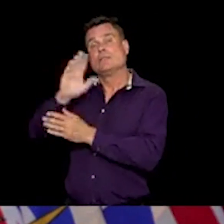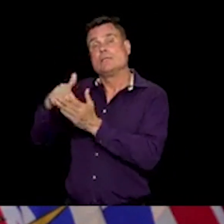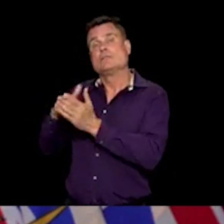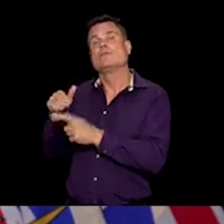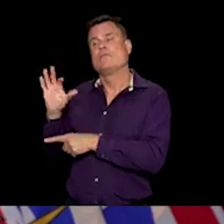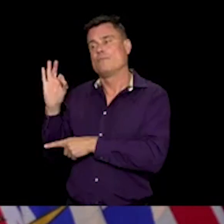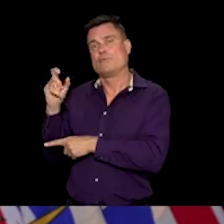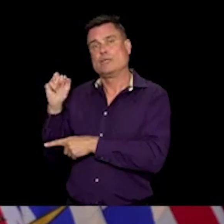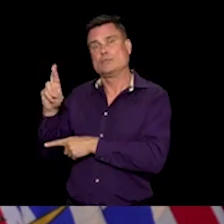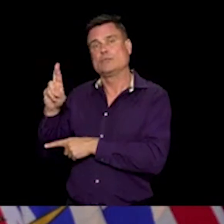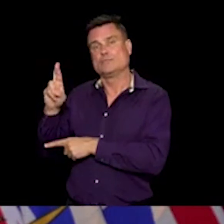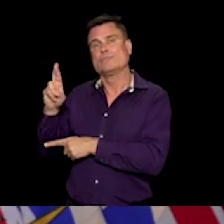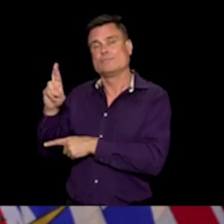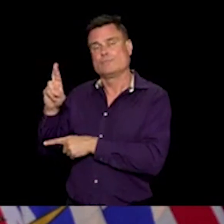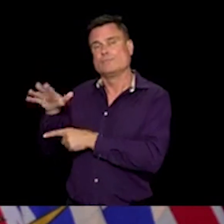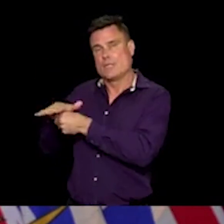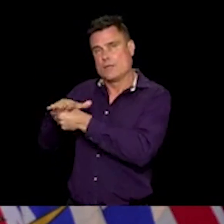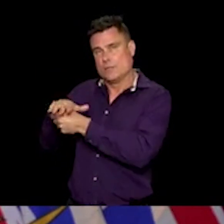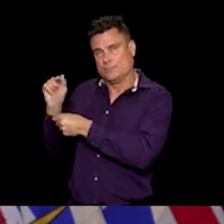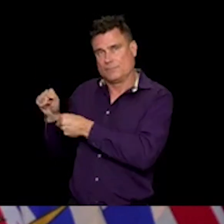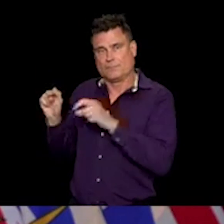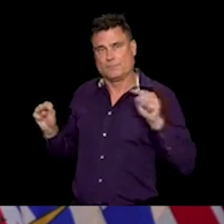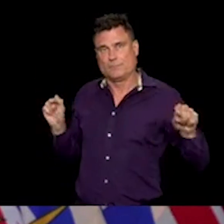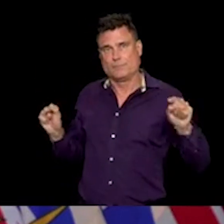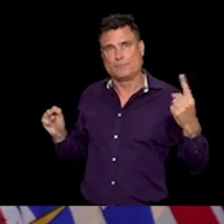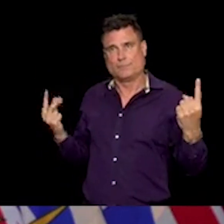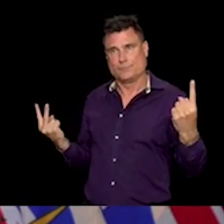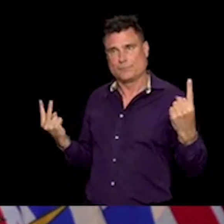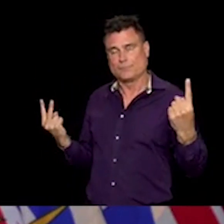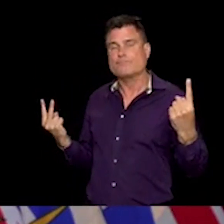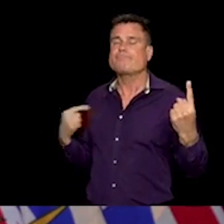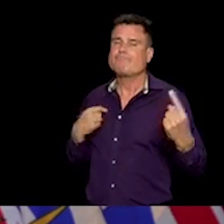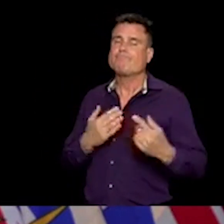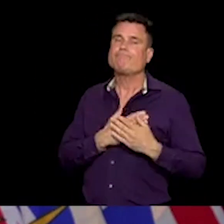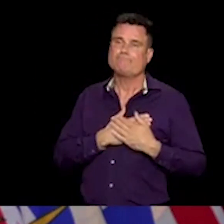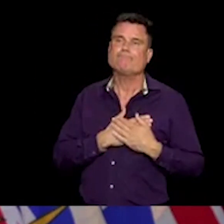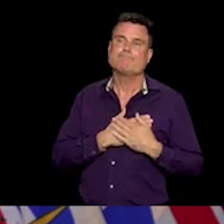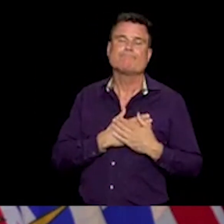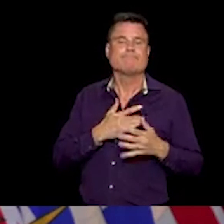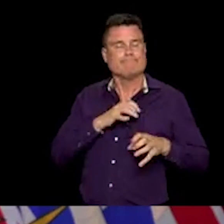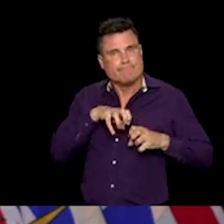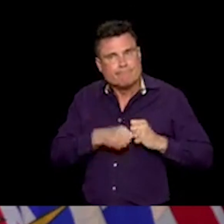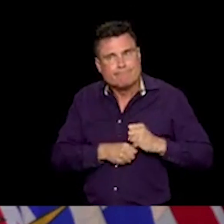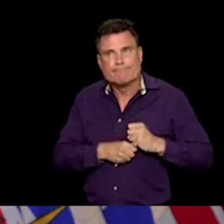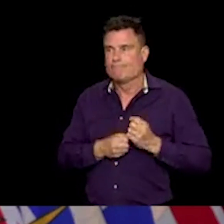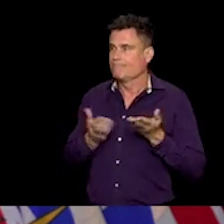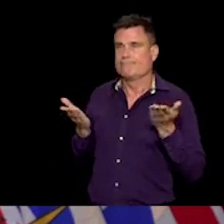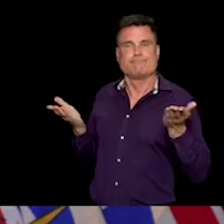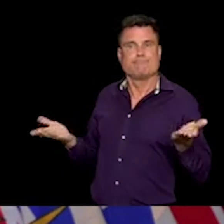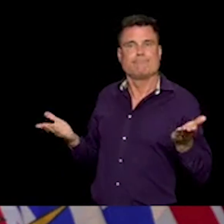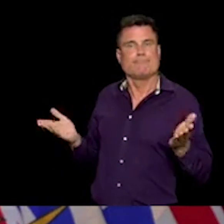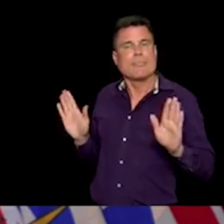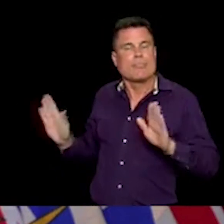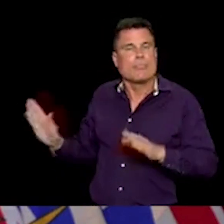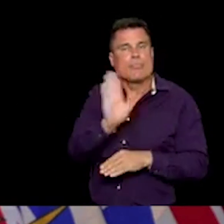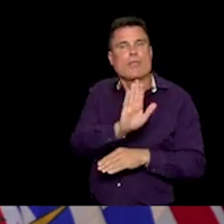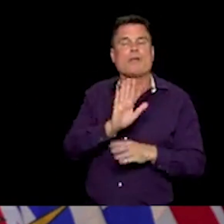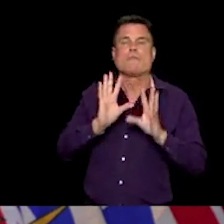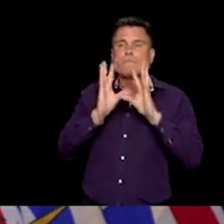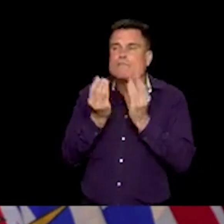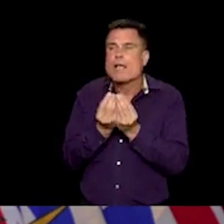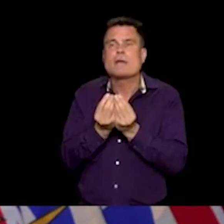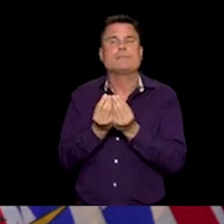ICU. We have an additional 3 people who have died from COVID-19 in BC today, bringing the total number of